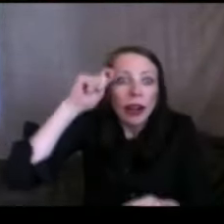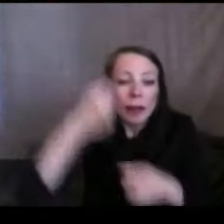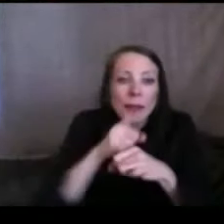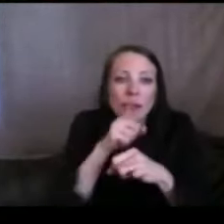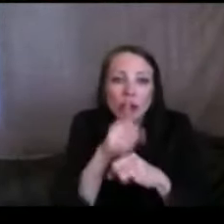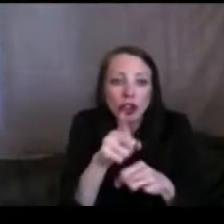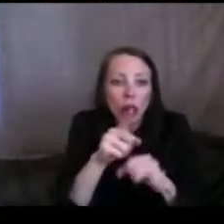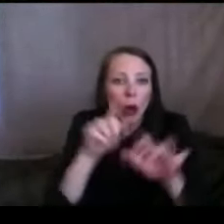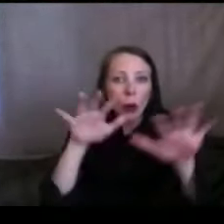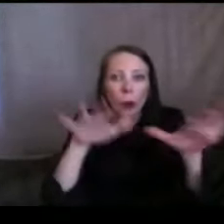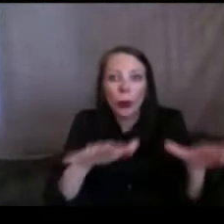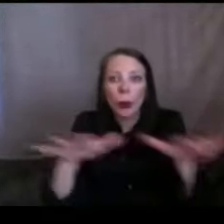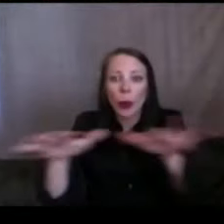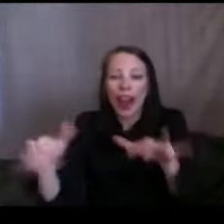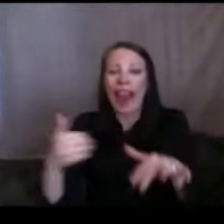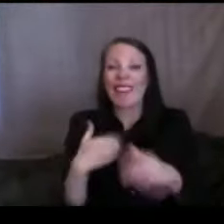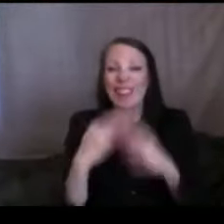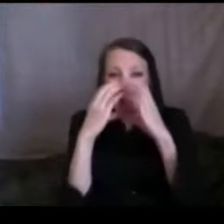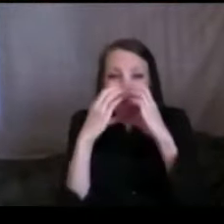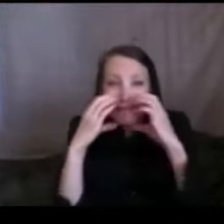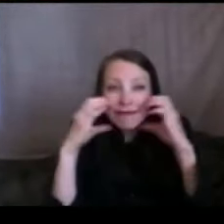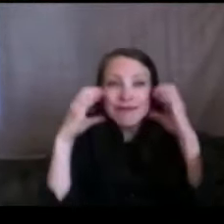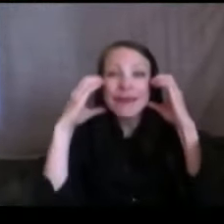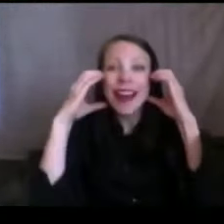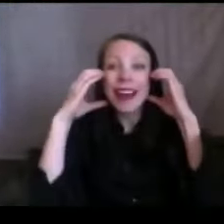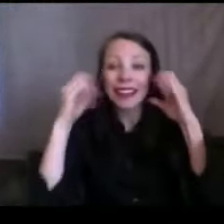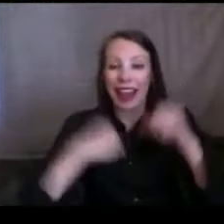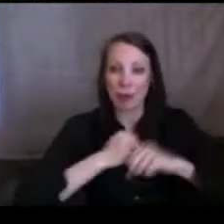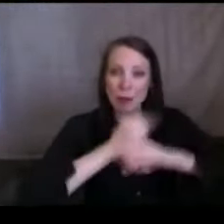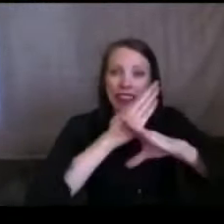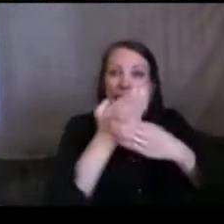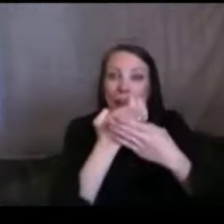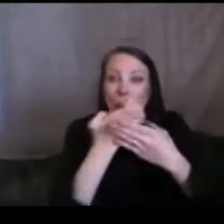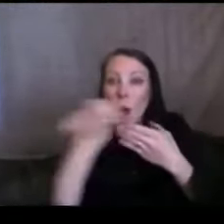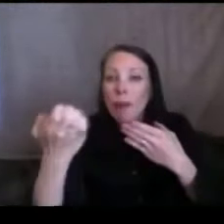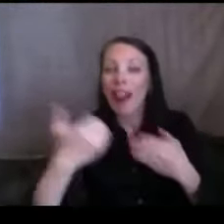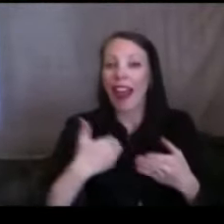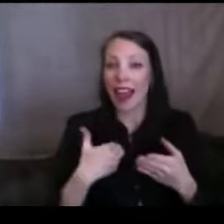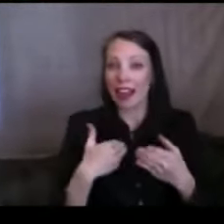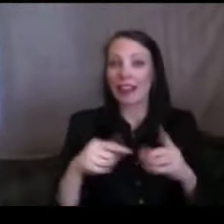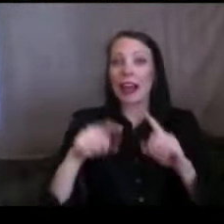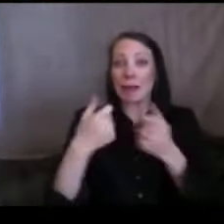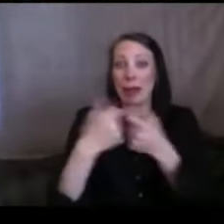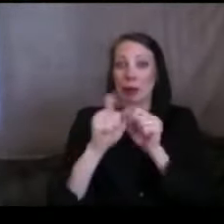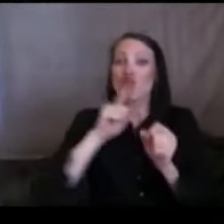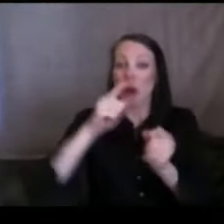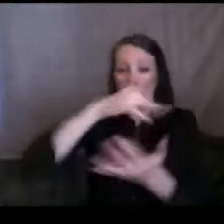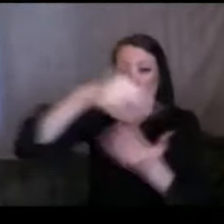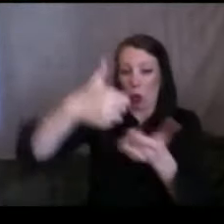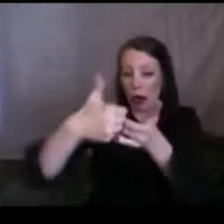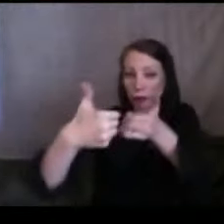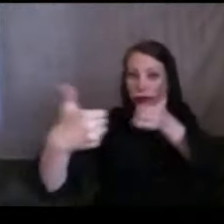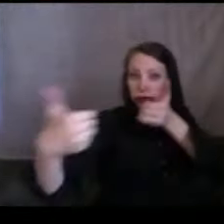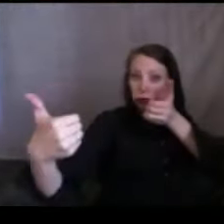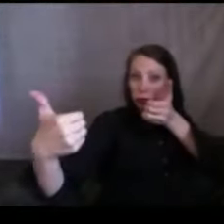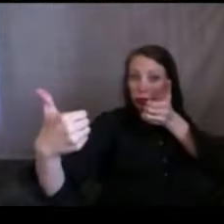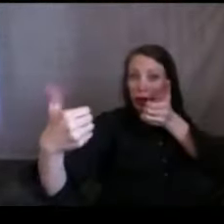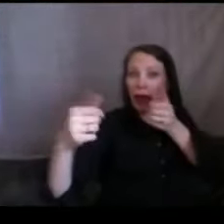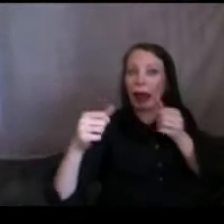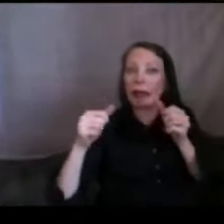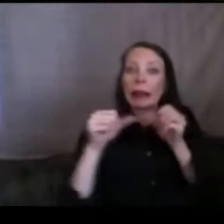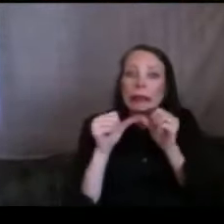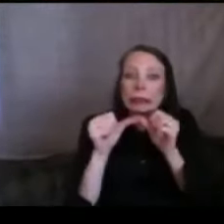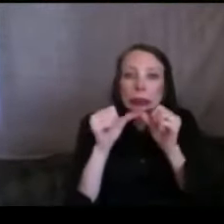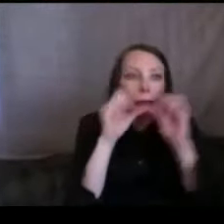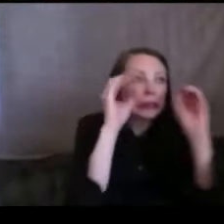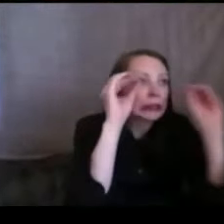and personal protective equipment, social distancing enhancements, and continuing education. So thank you to our